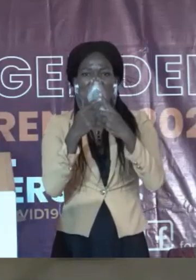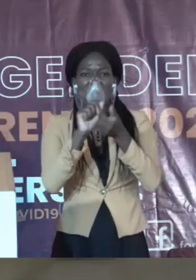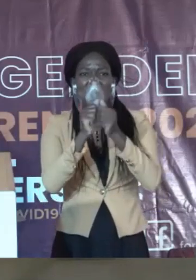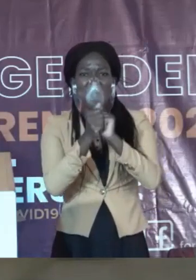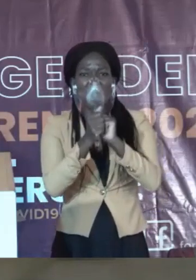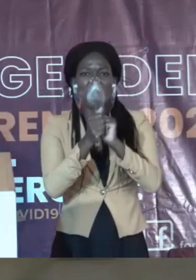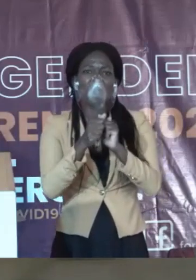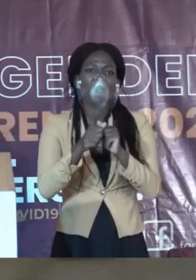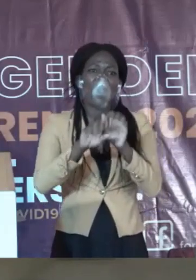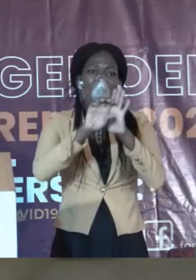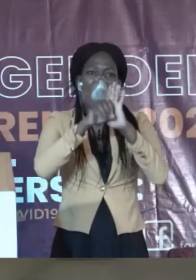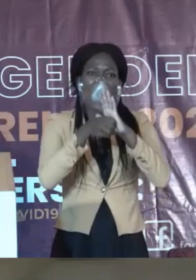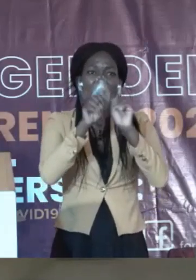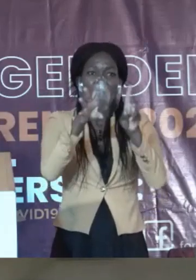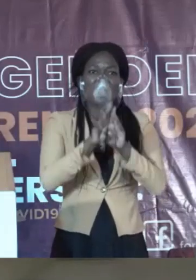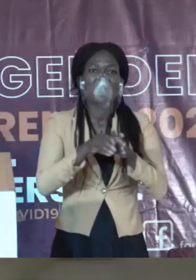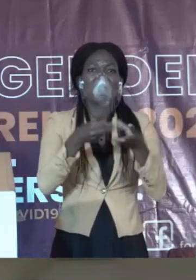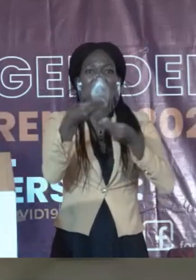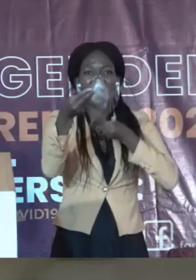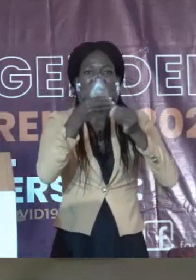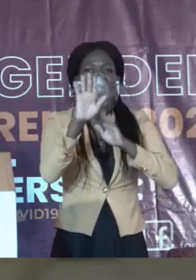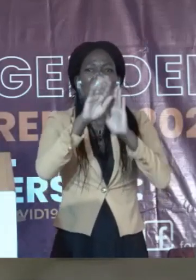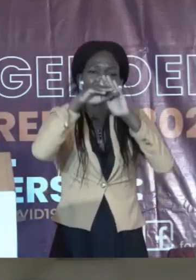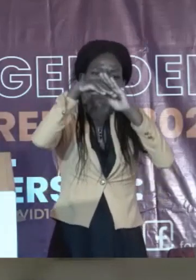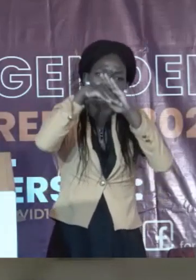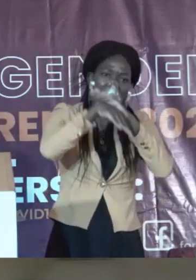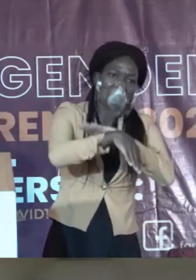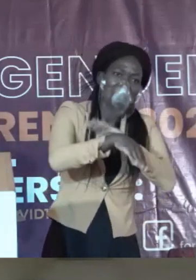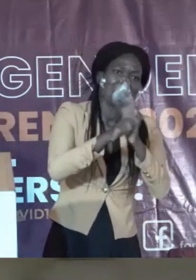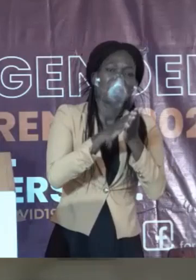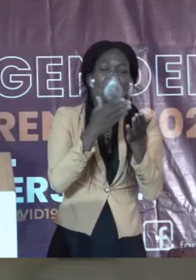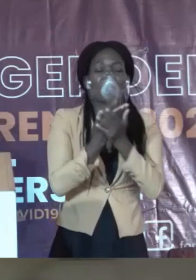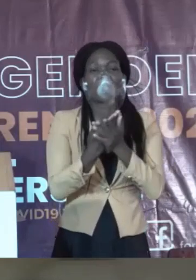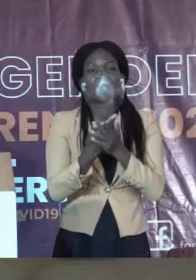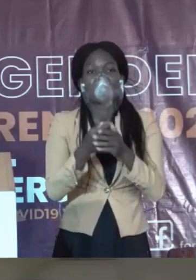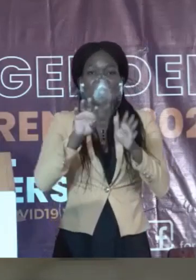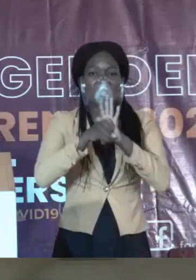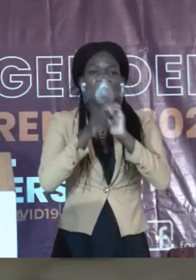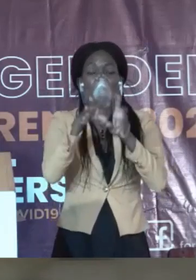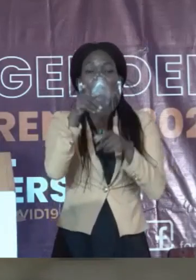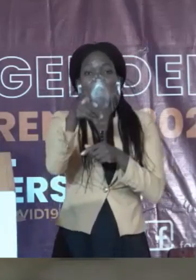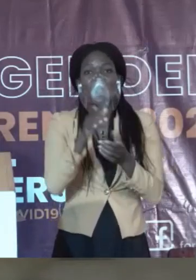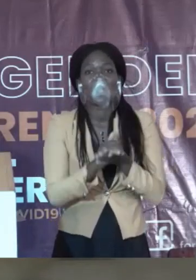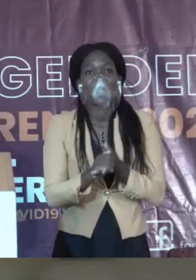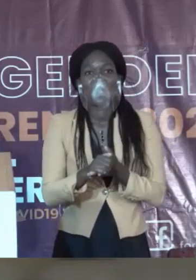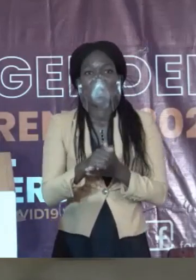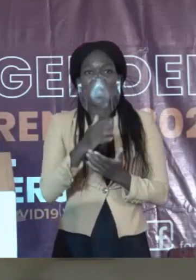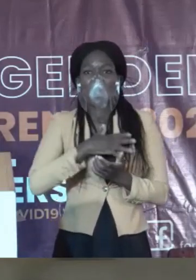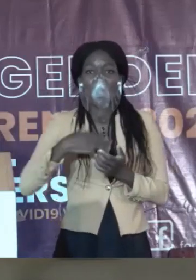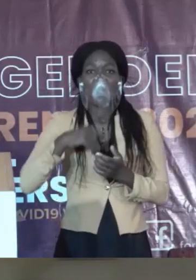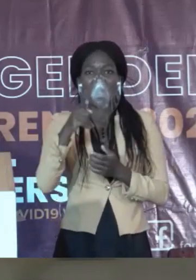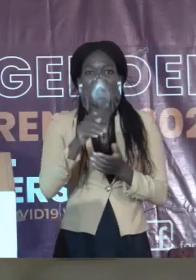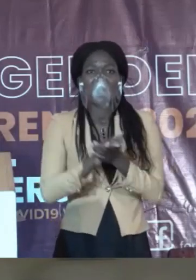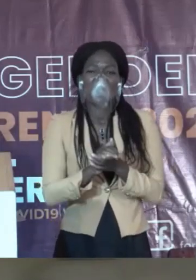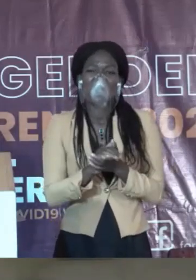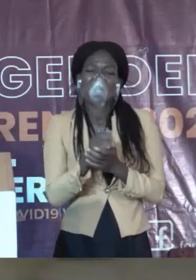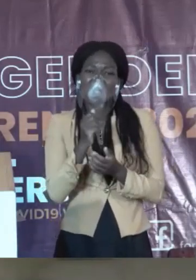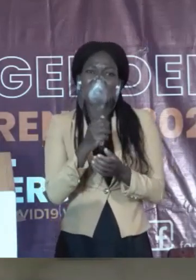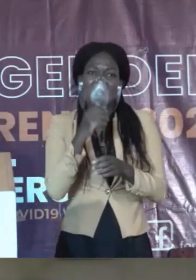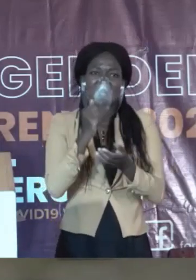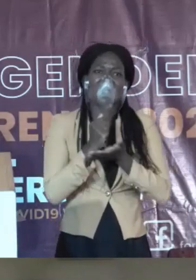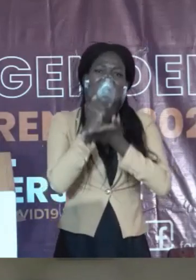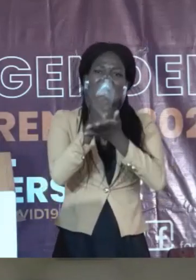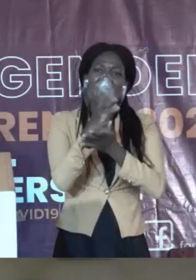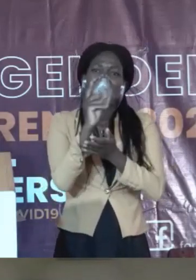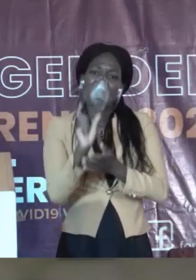COVID, whose businesses can no longer run because of COVID. So we give them a little bit of a sustenance. The recommendation is